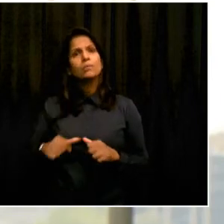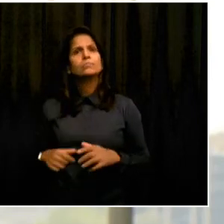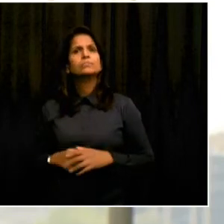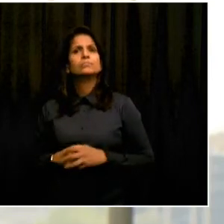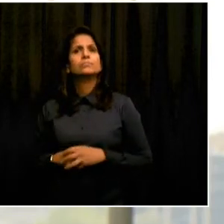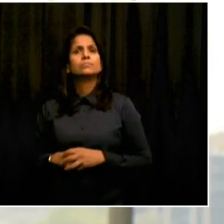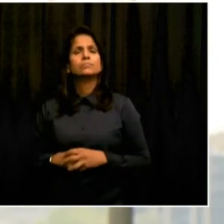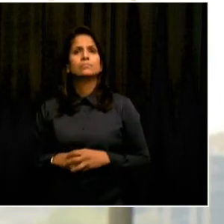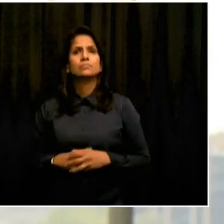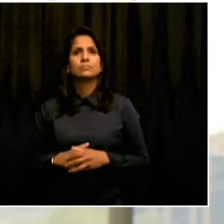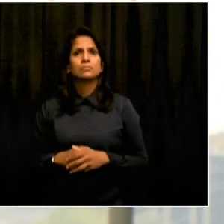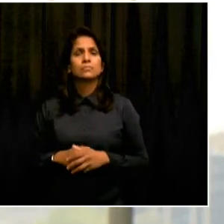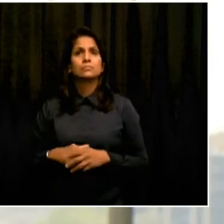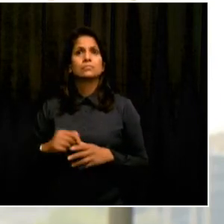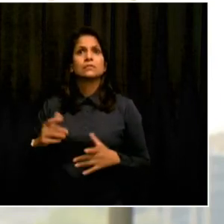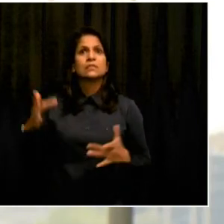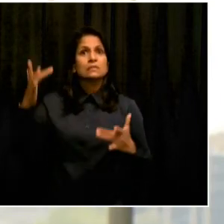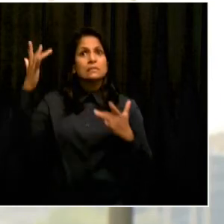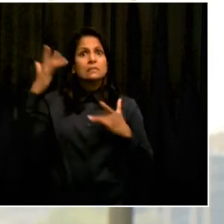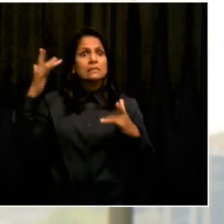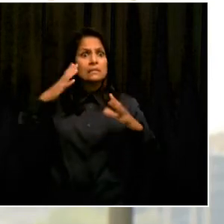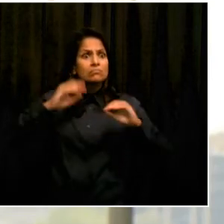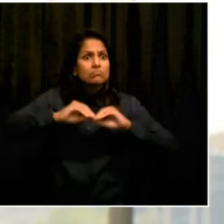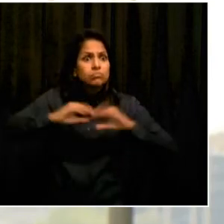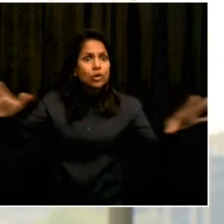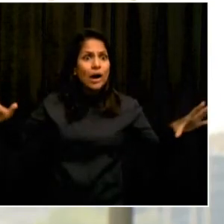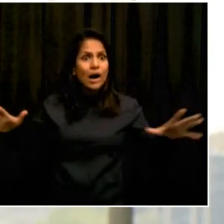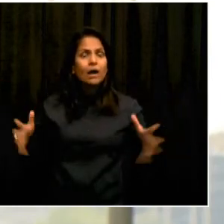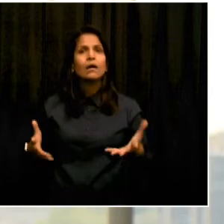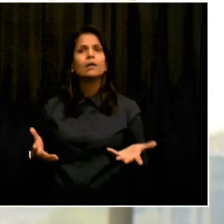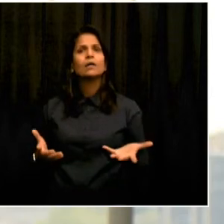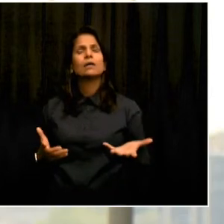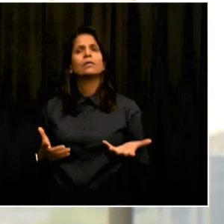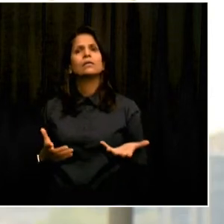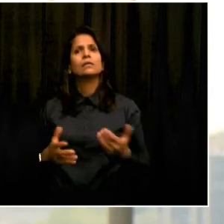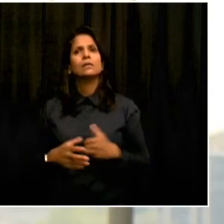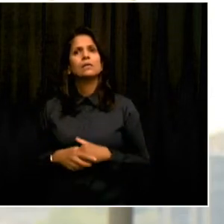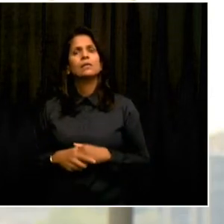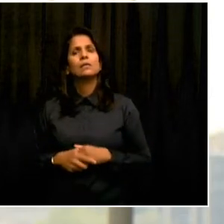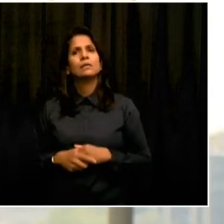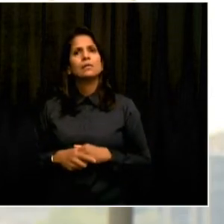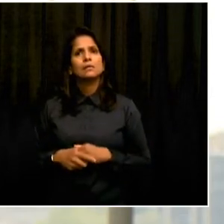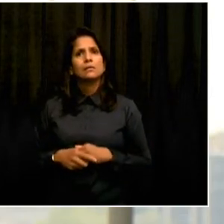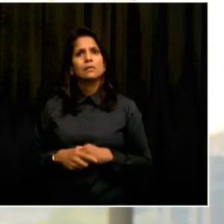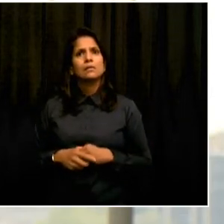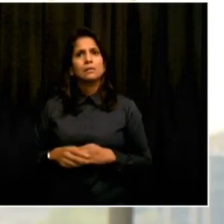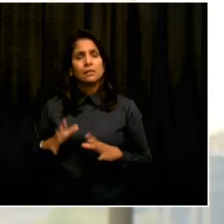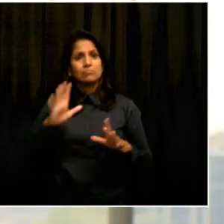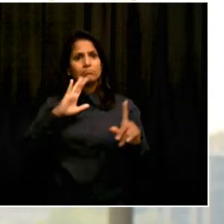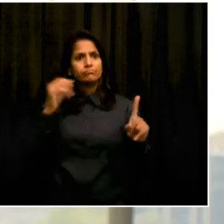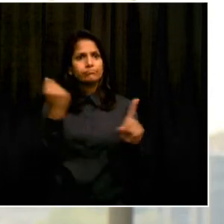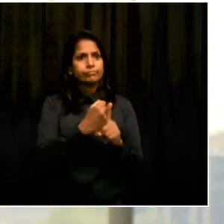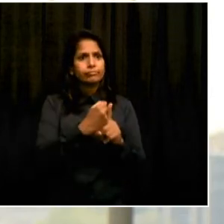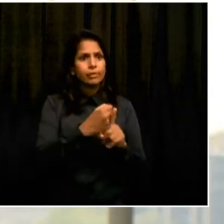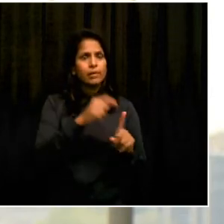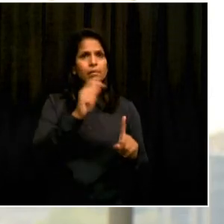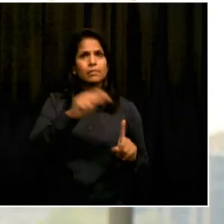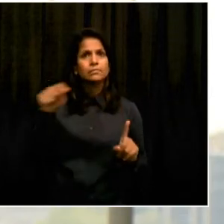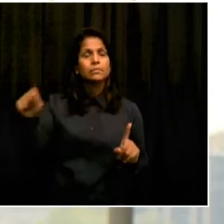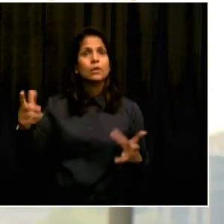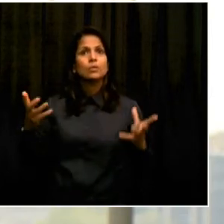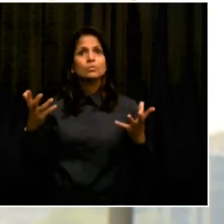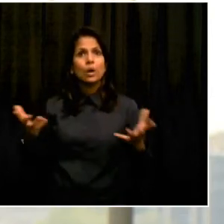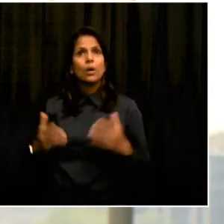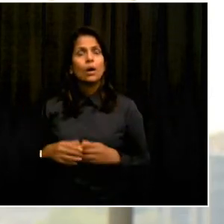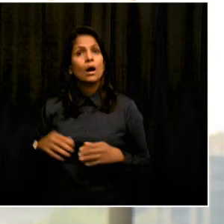time and continuing to build up the things that will bring people here. So the best thing we can do for the hotel industry